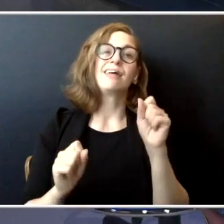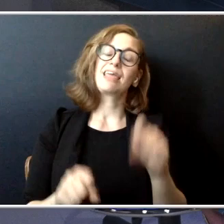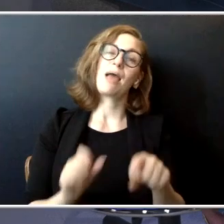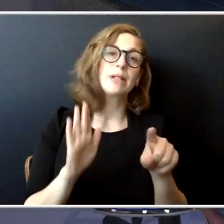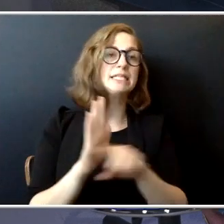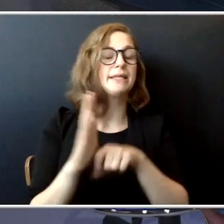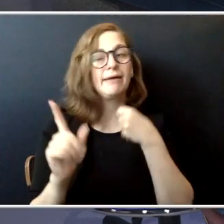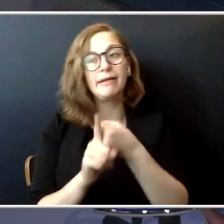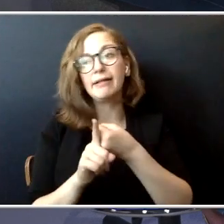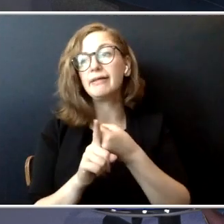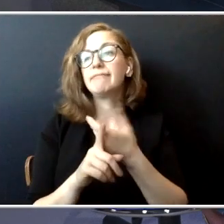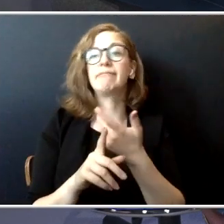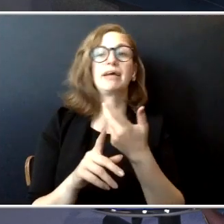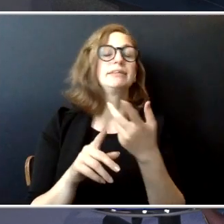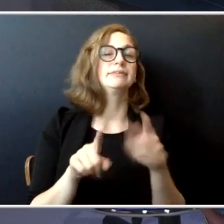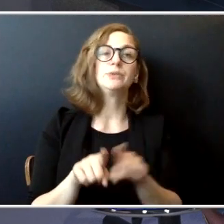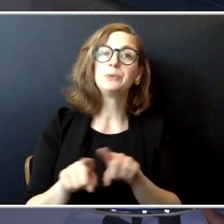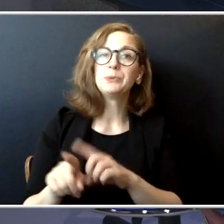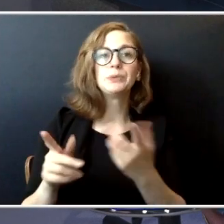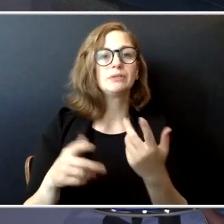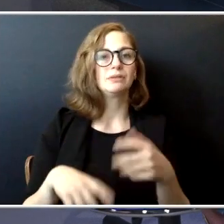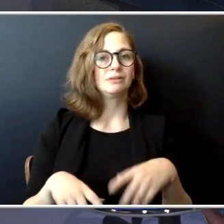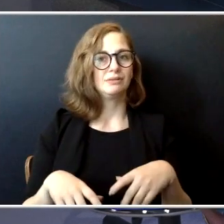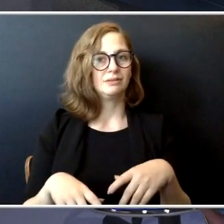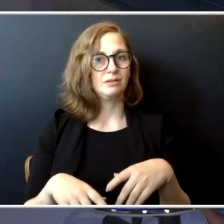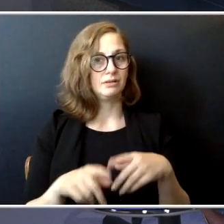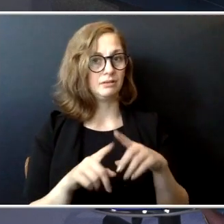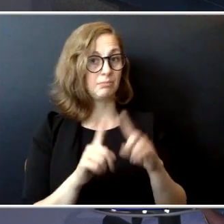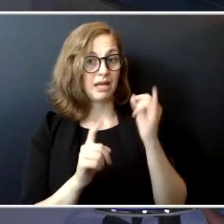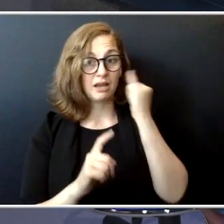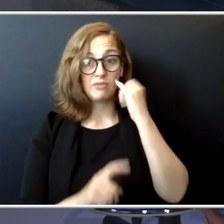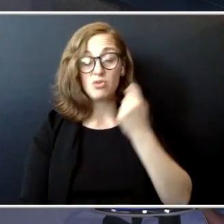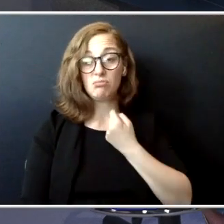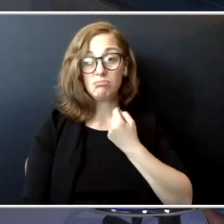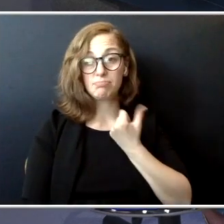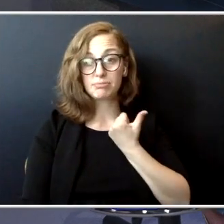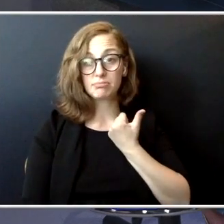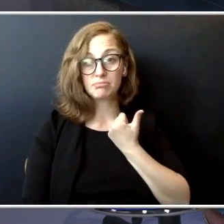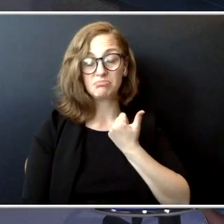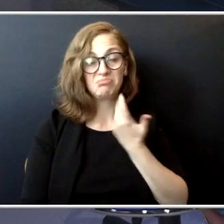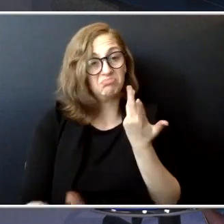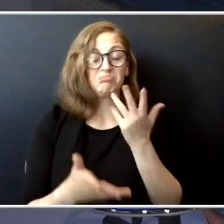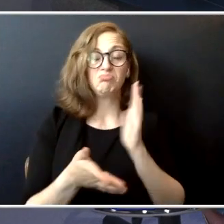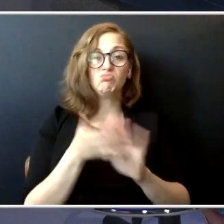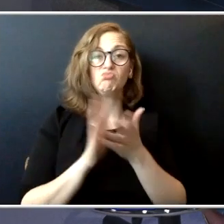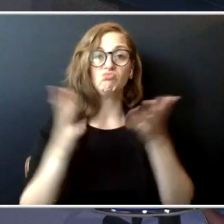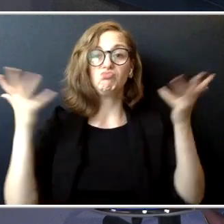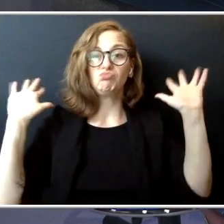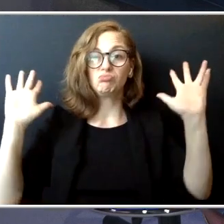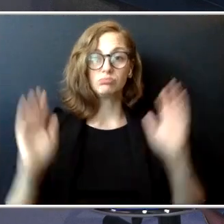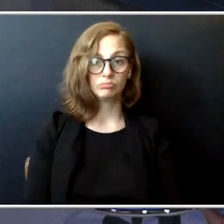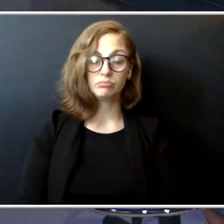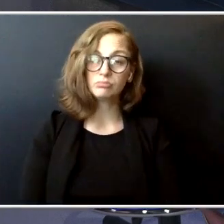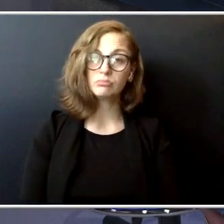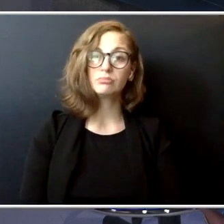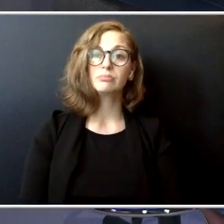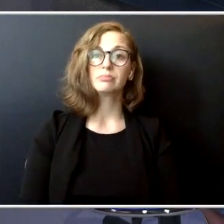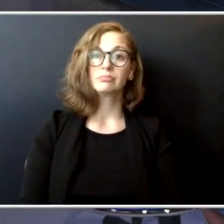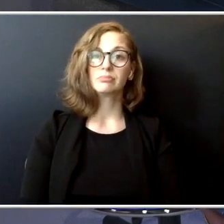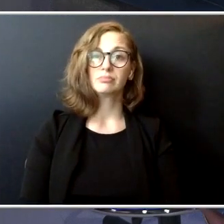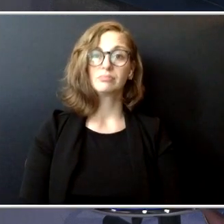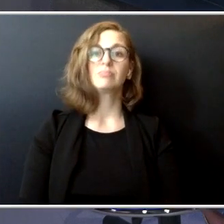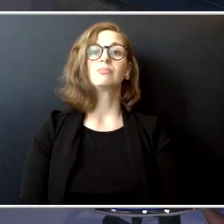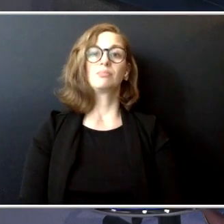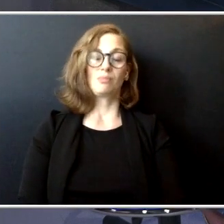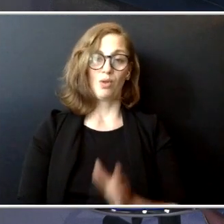as well. Whereas you remove it, and that the problem's gone. Solved. And we're going to get into the topic of all